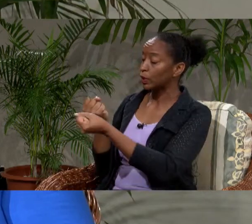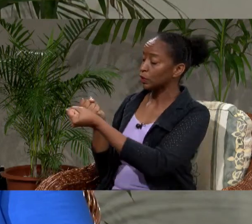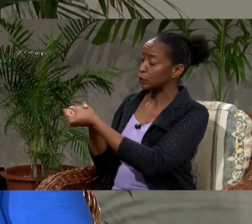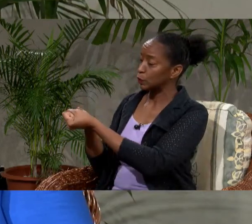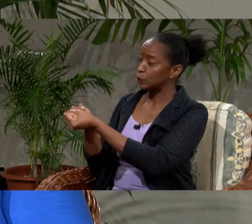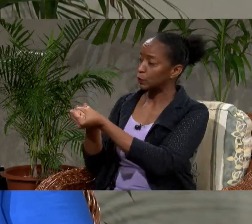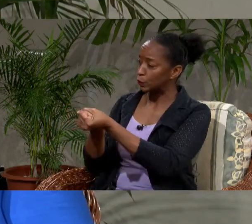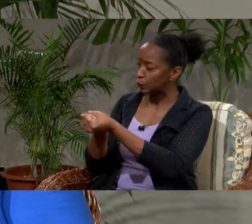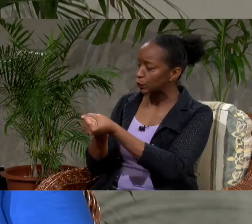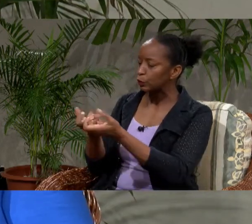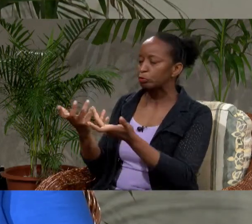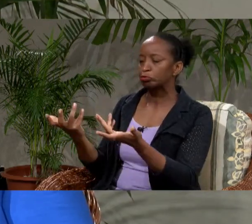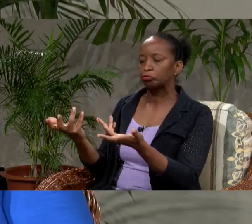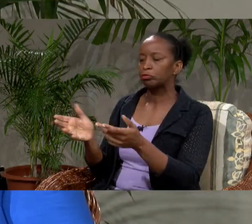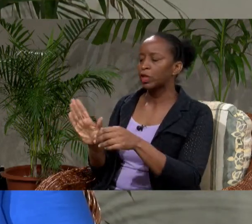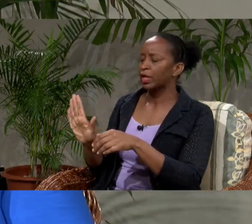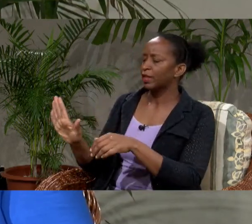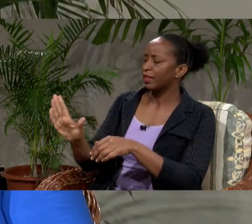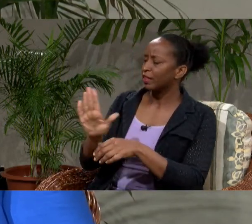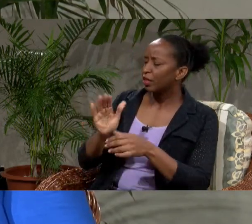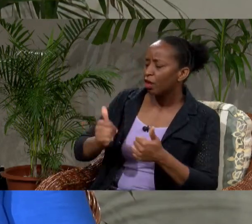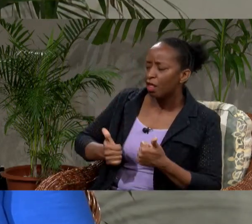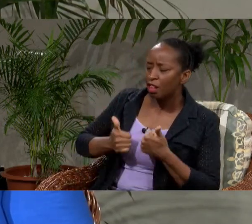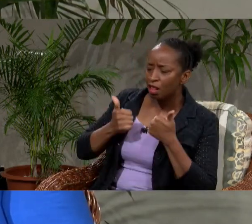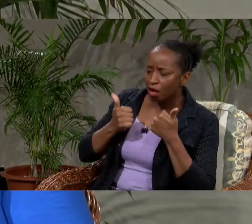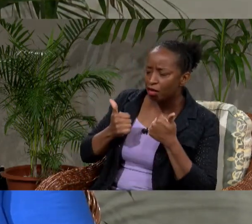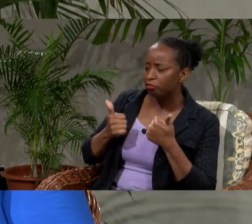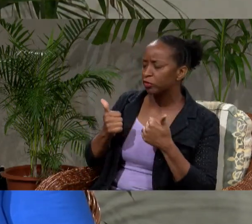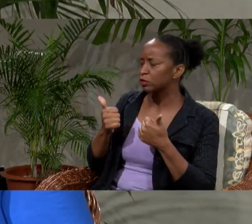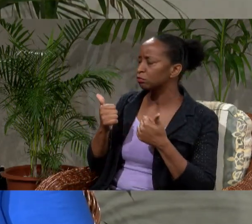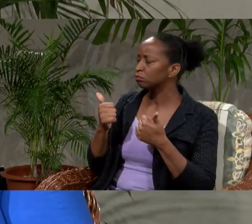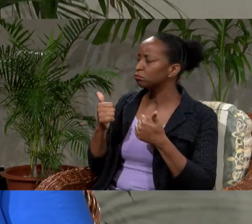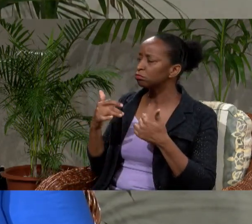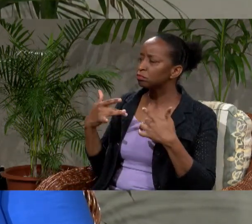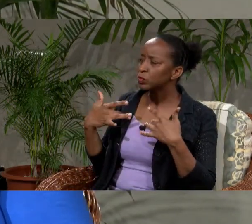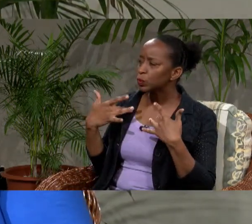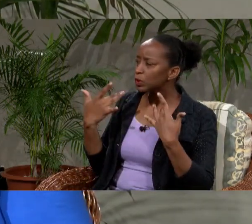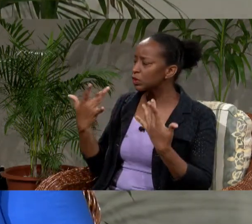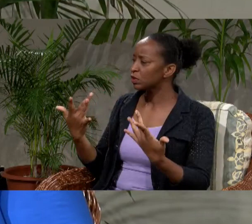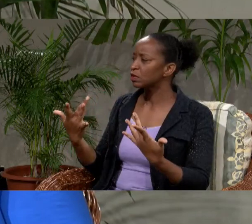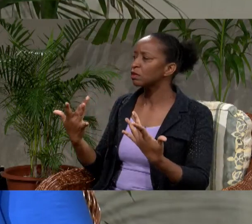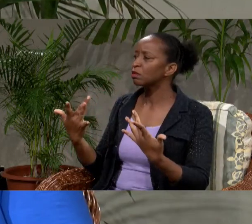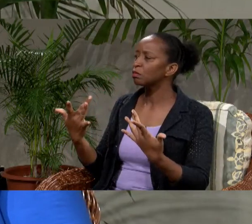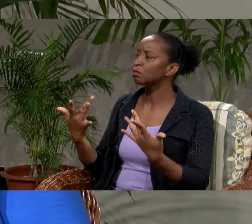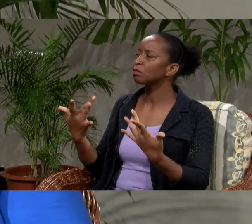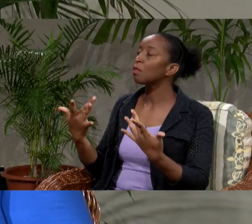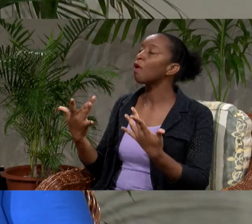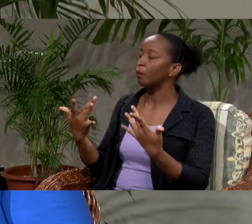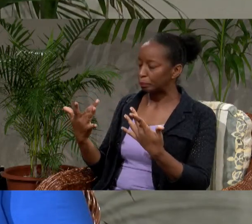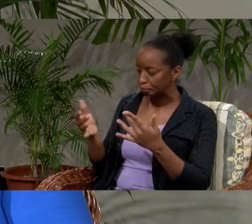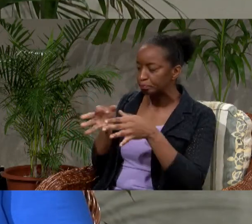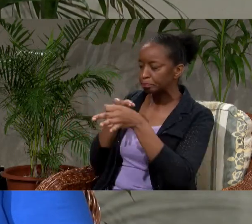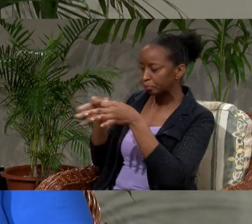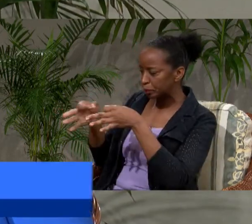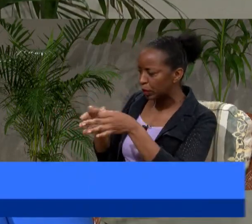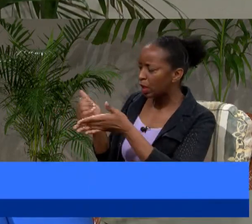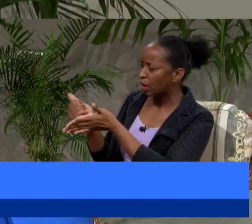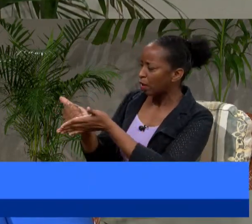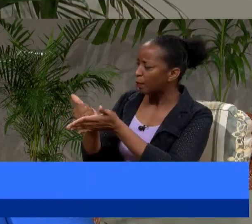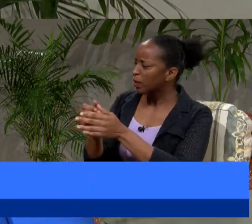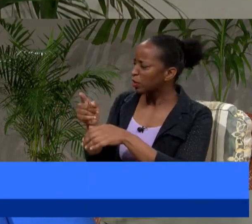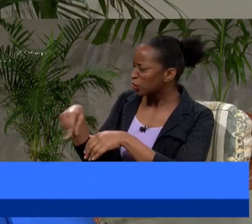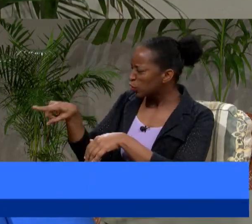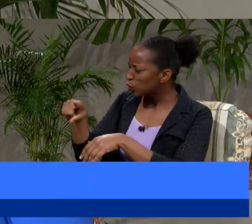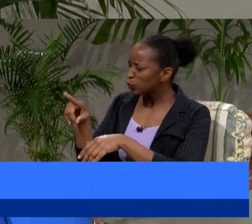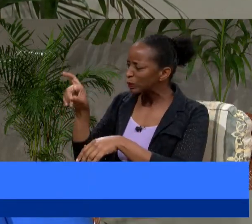to explain about life, help them to understand about how they can get the kind of services they need. And we want to